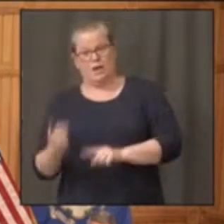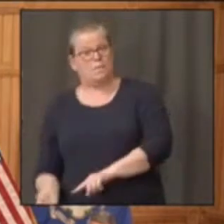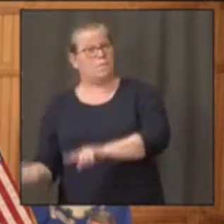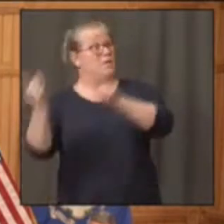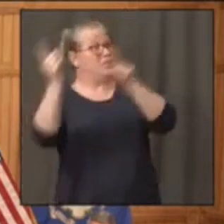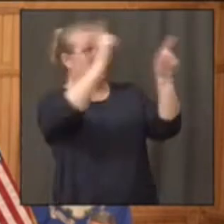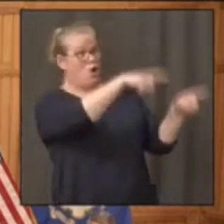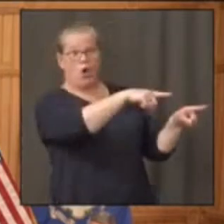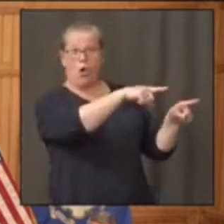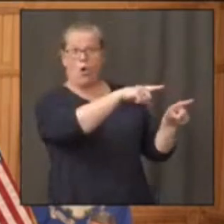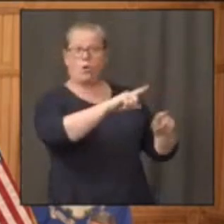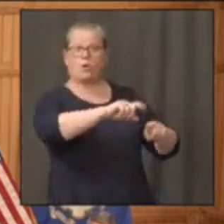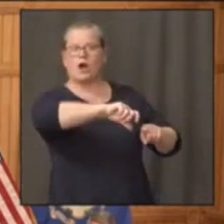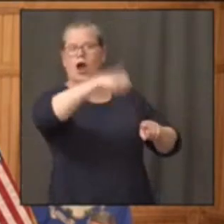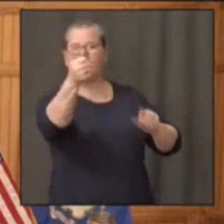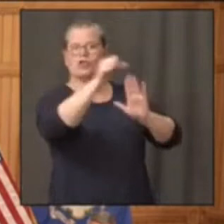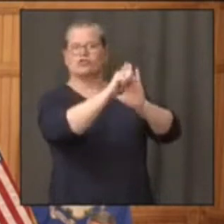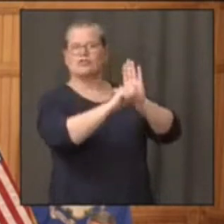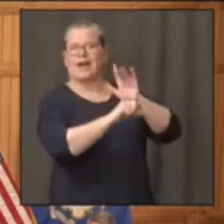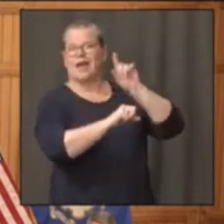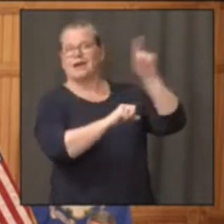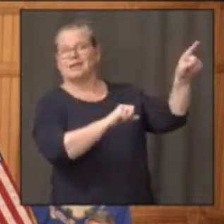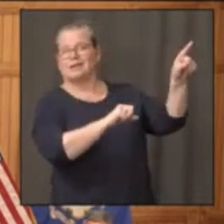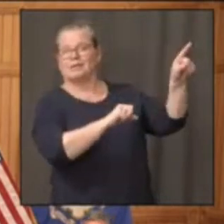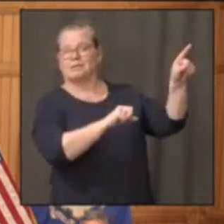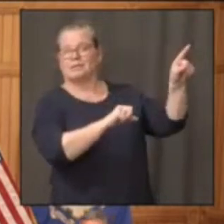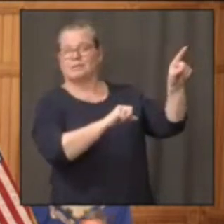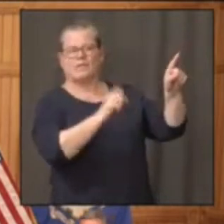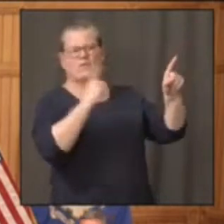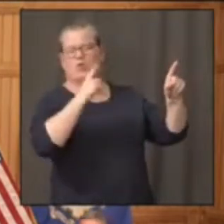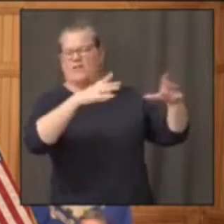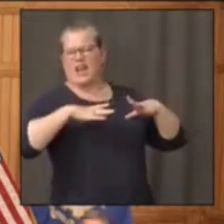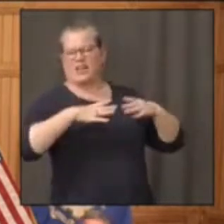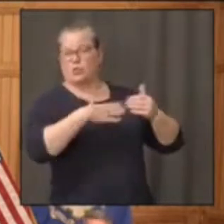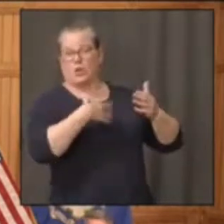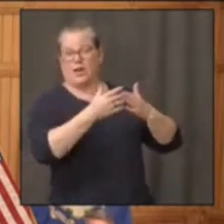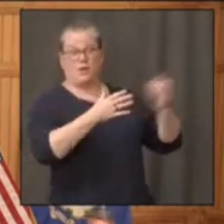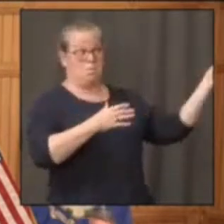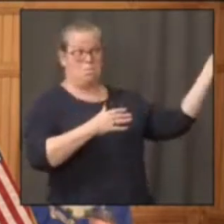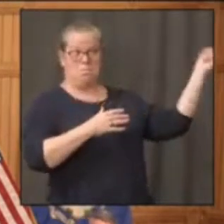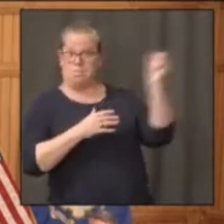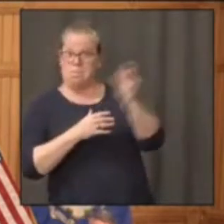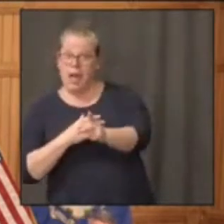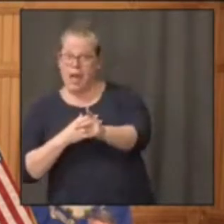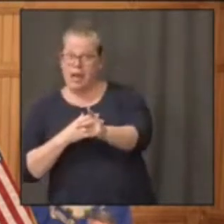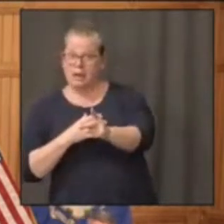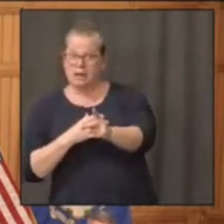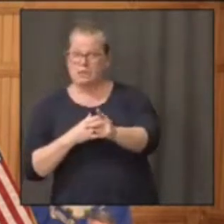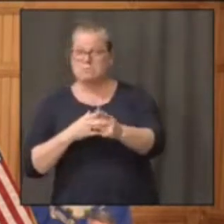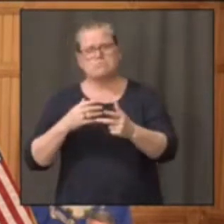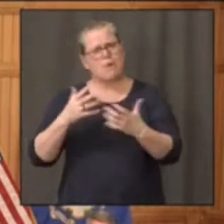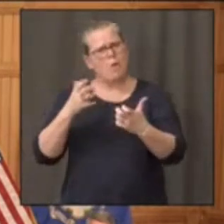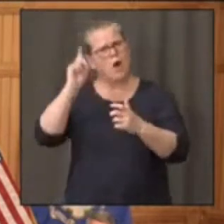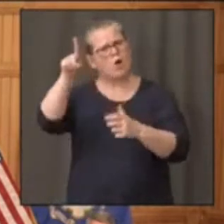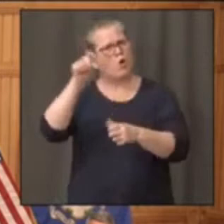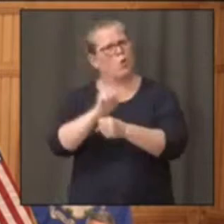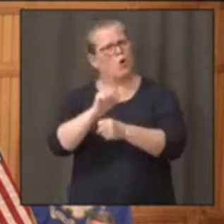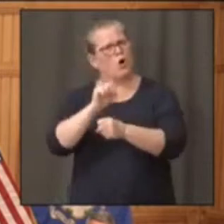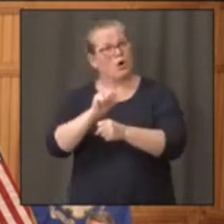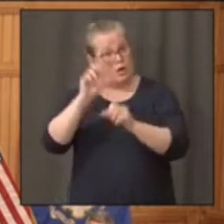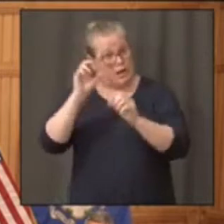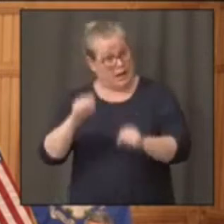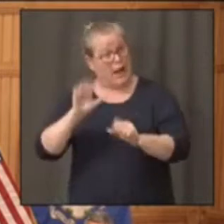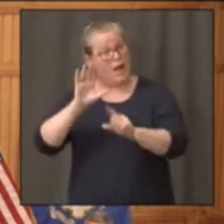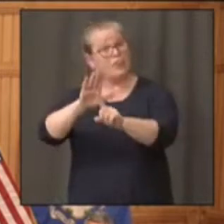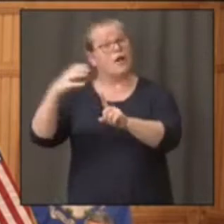employer have the right to actually say, you must go home and self-quarantine? Or can that worker actually